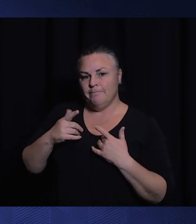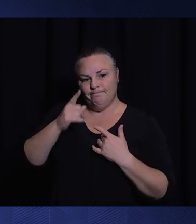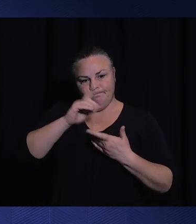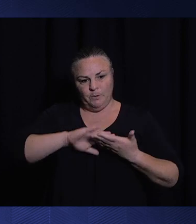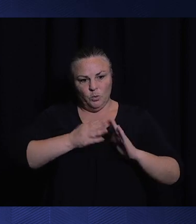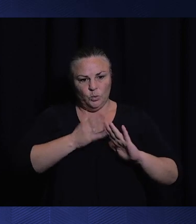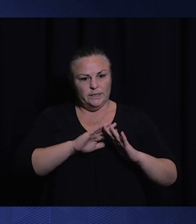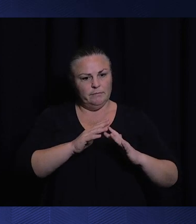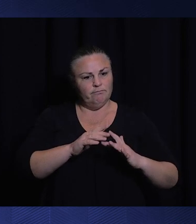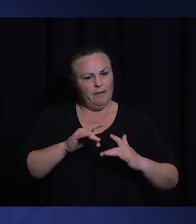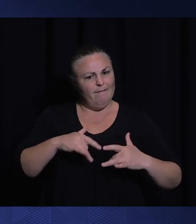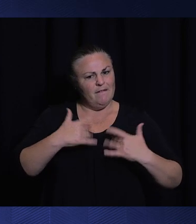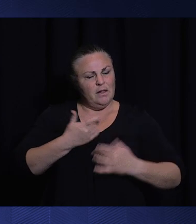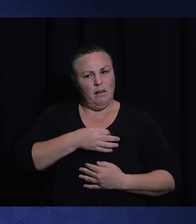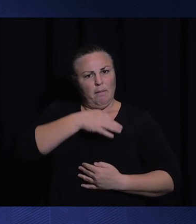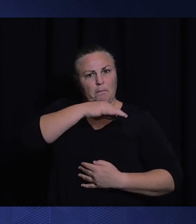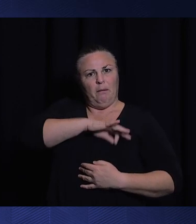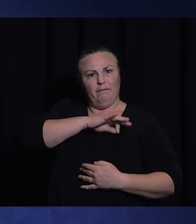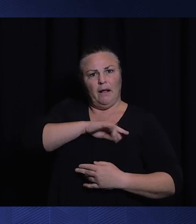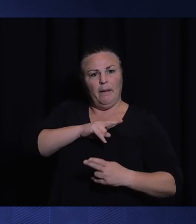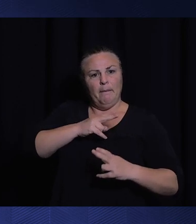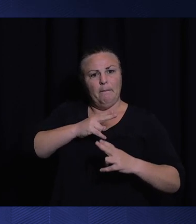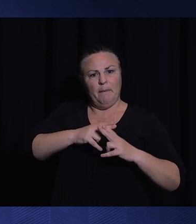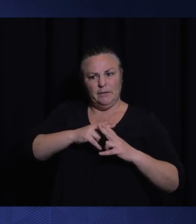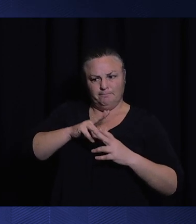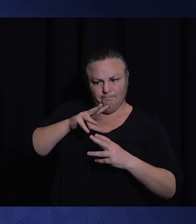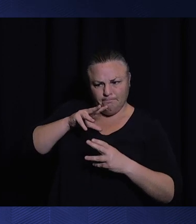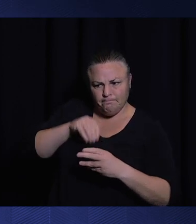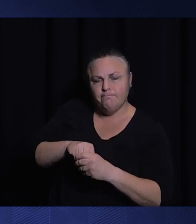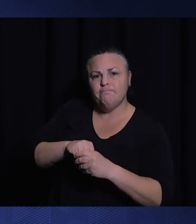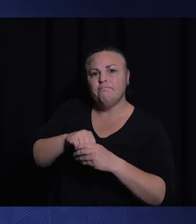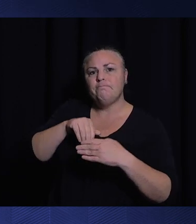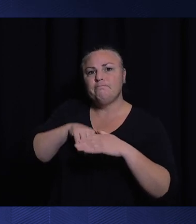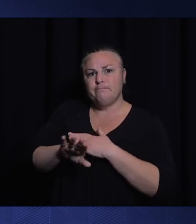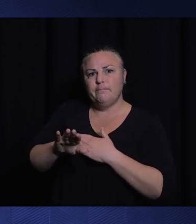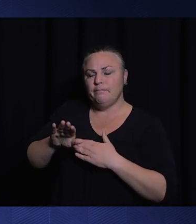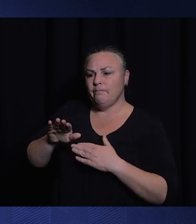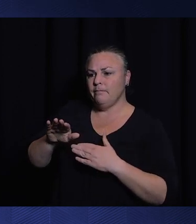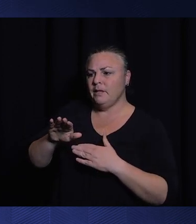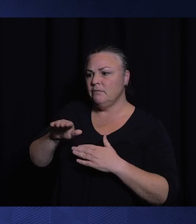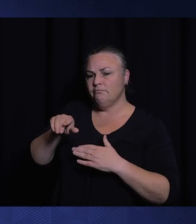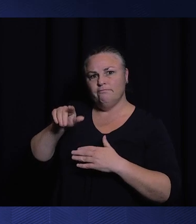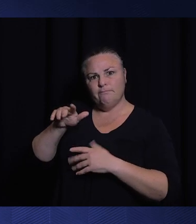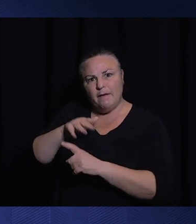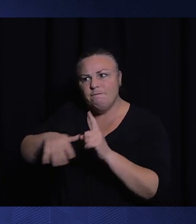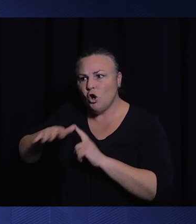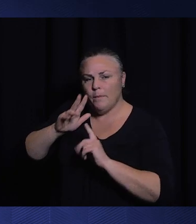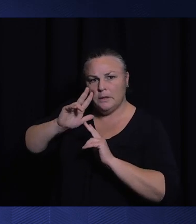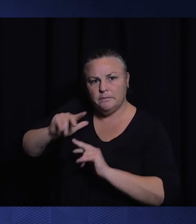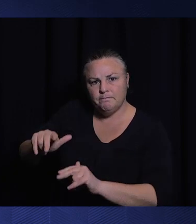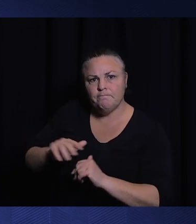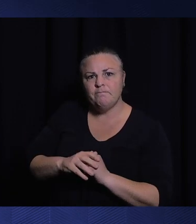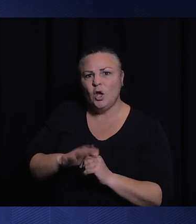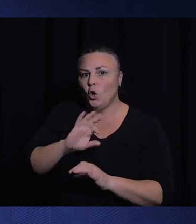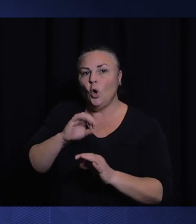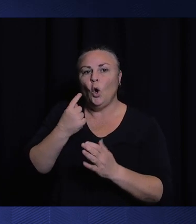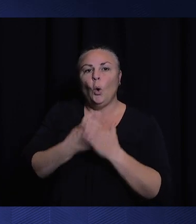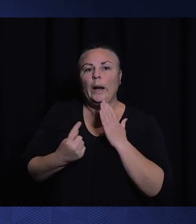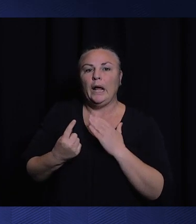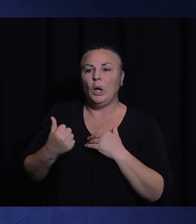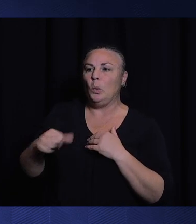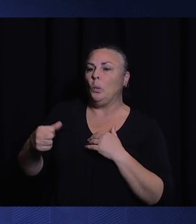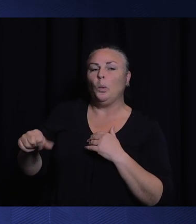and they're benefiting from that it's not being simply exploited or utilised for other sources. And that is a difficult challenge,